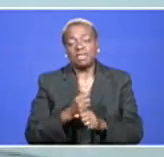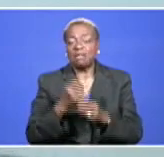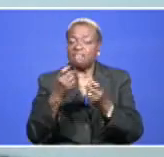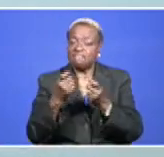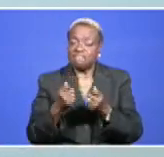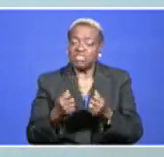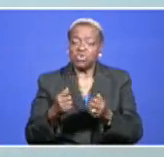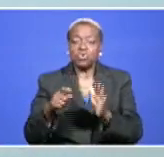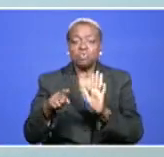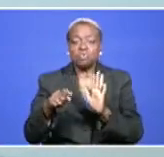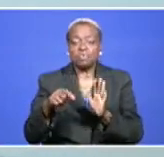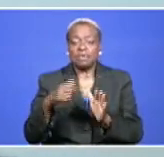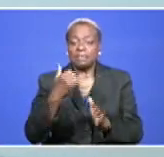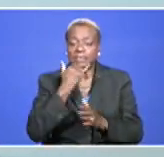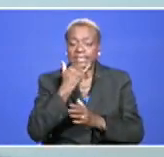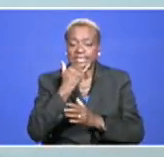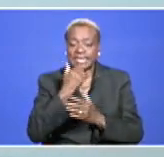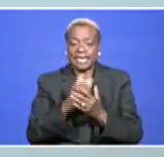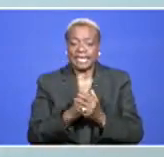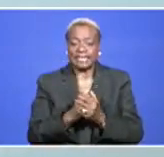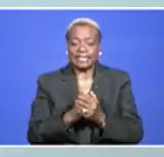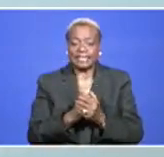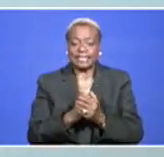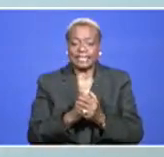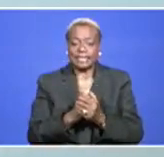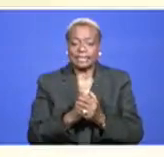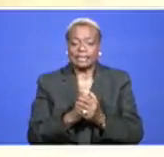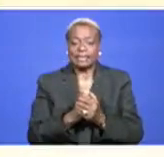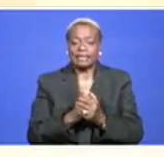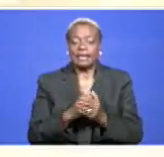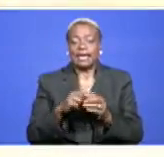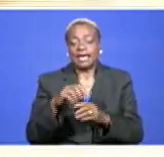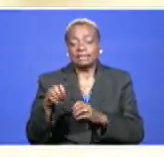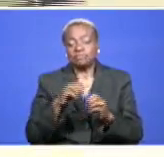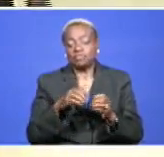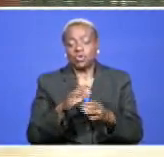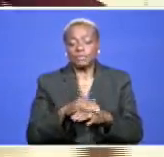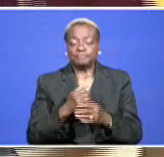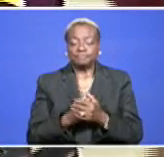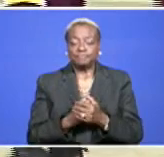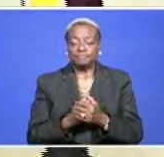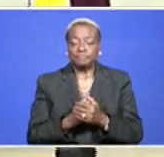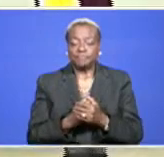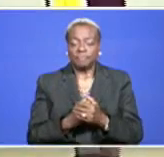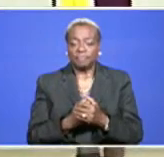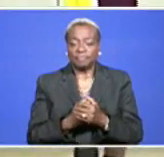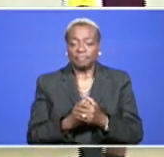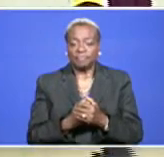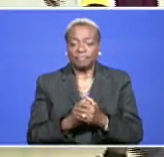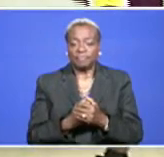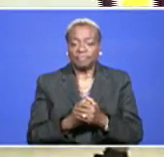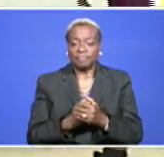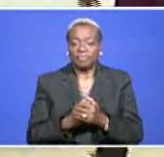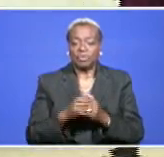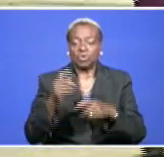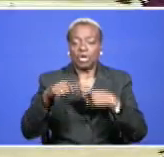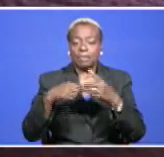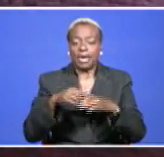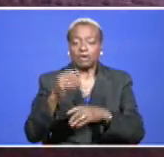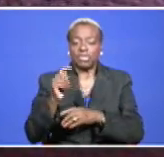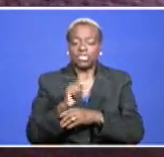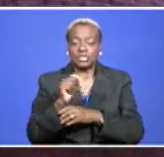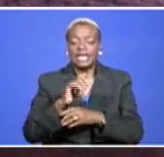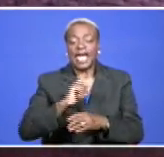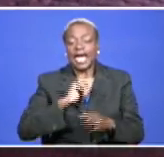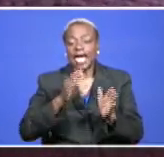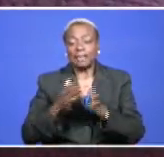just need to tighten up on defense and improve as we go forward. Just tell me a bit about what you plan to do to come out in game 2 today. What I